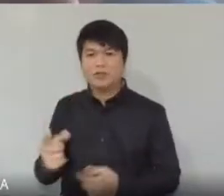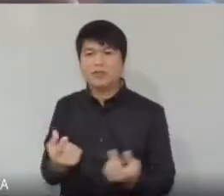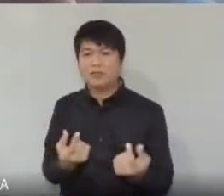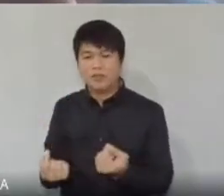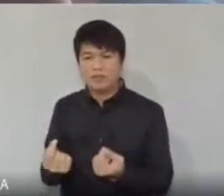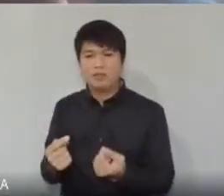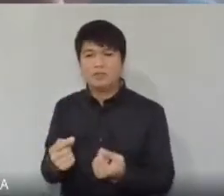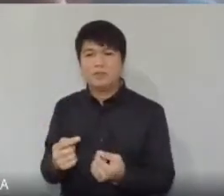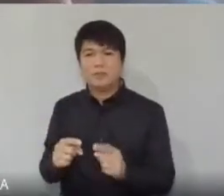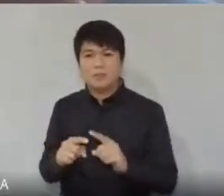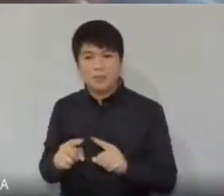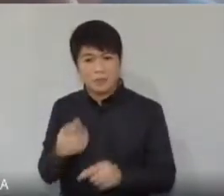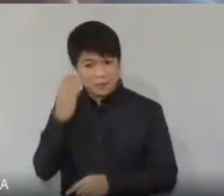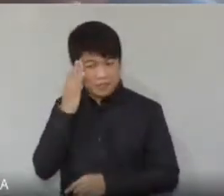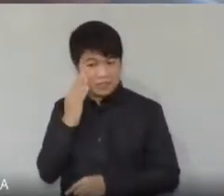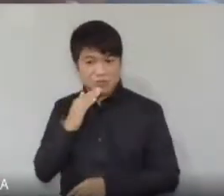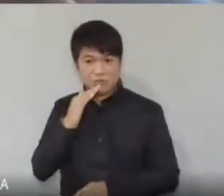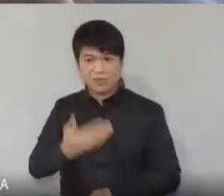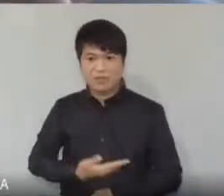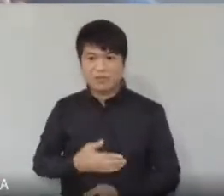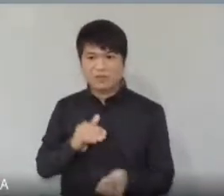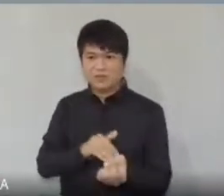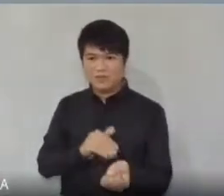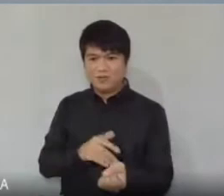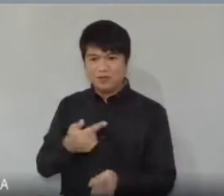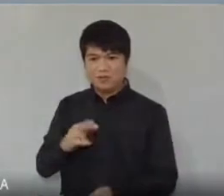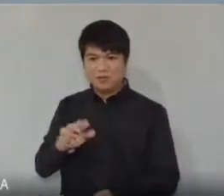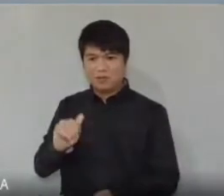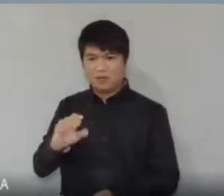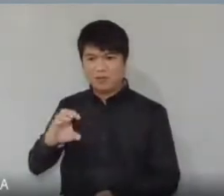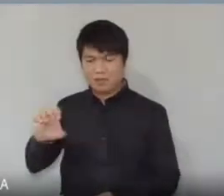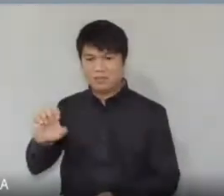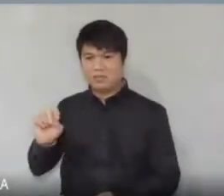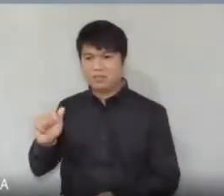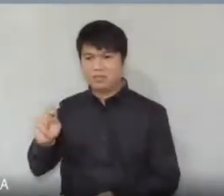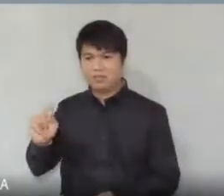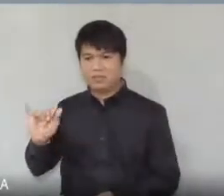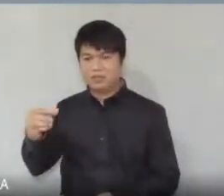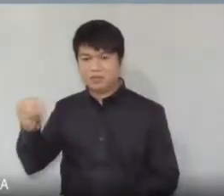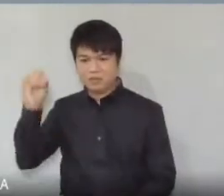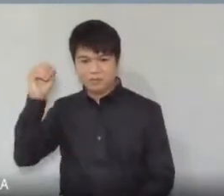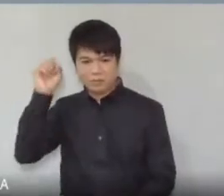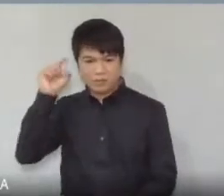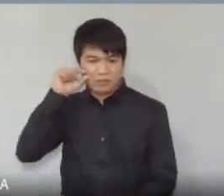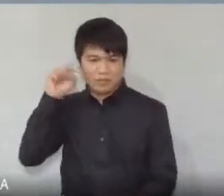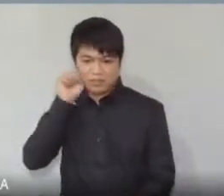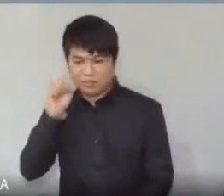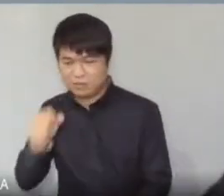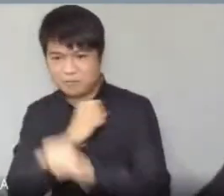Thank you po. Good afternoon, everybody. And first and foremost, thank you for inviting us,